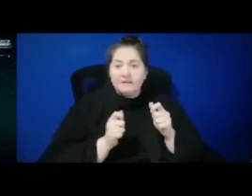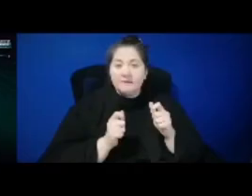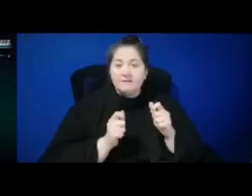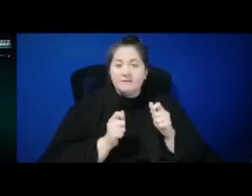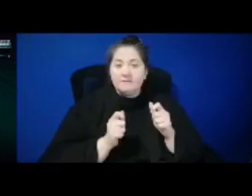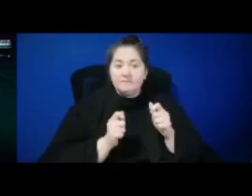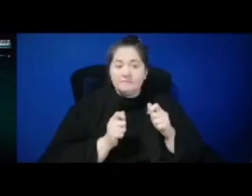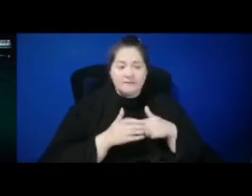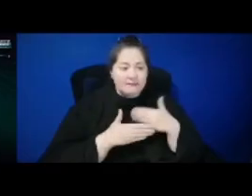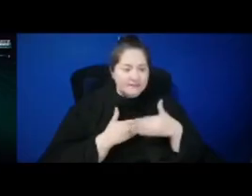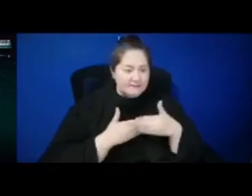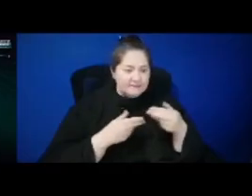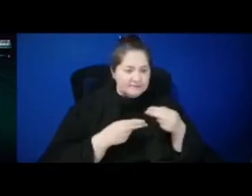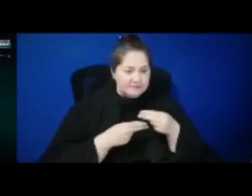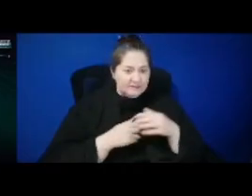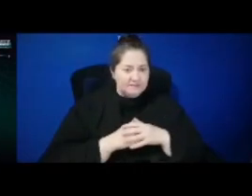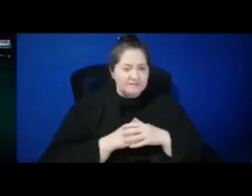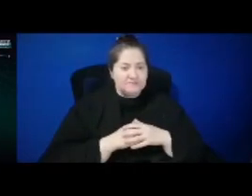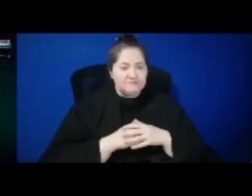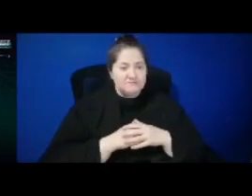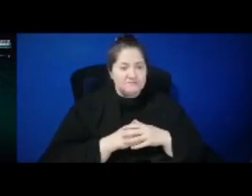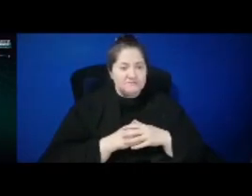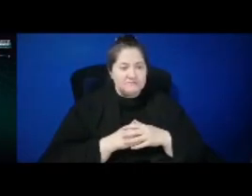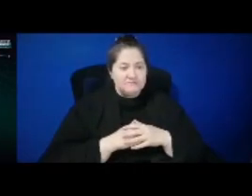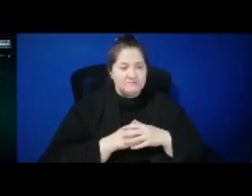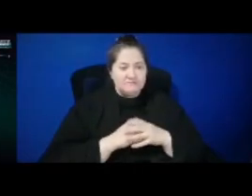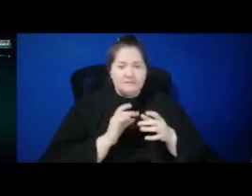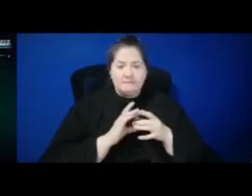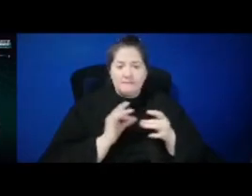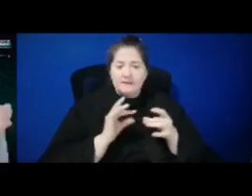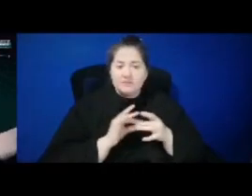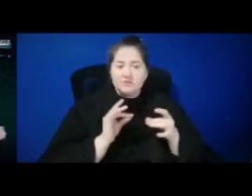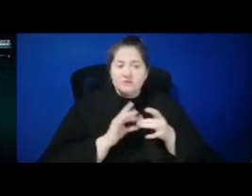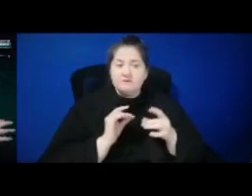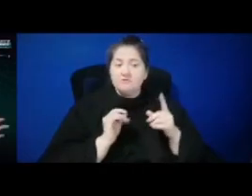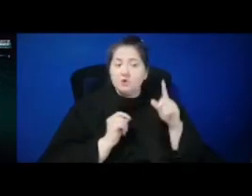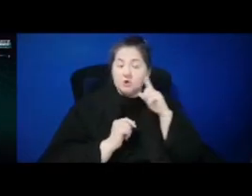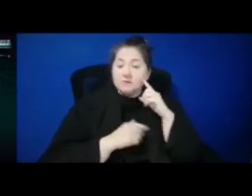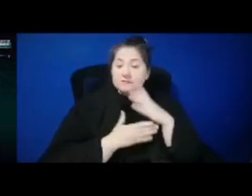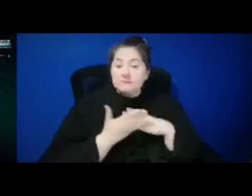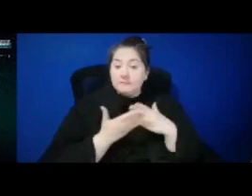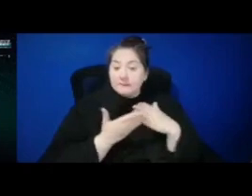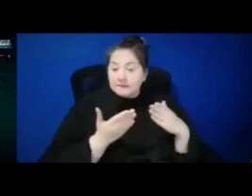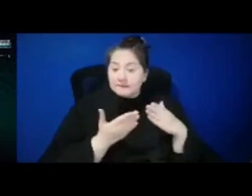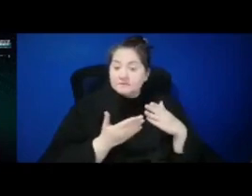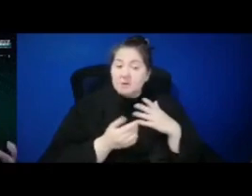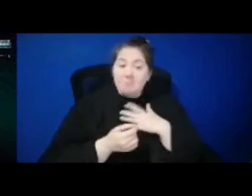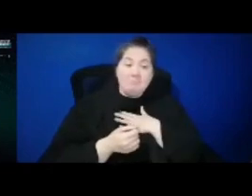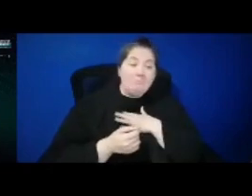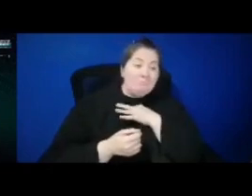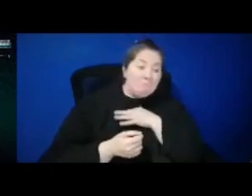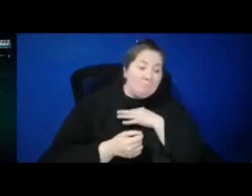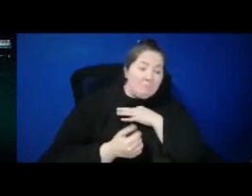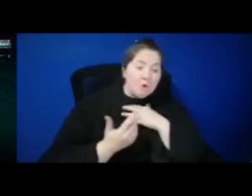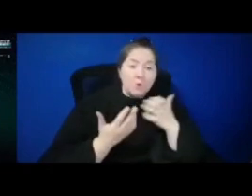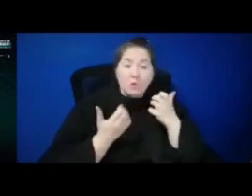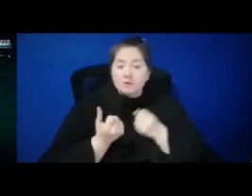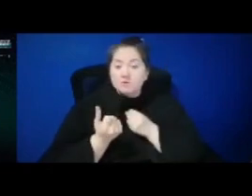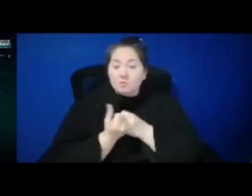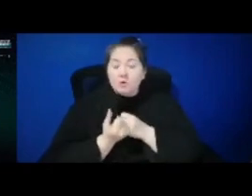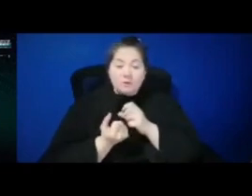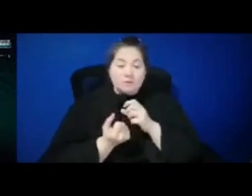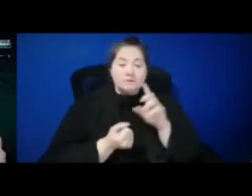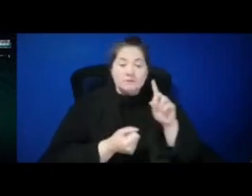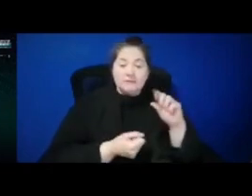want to go to the next slides, just mention that if you heard some things today that piqued your interest and you're looking to support direct